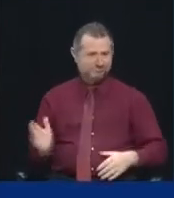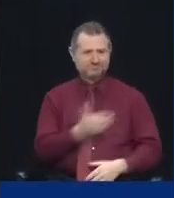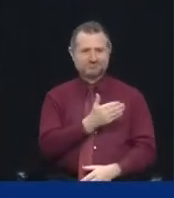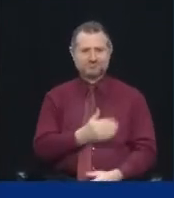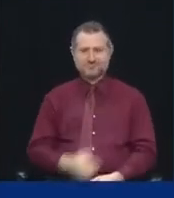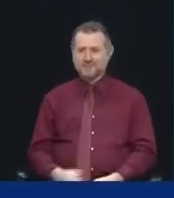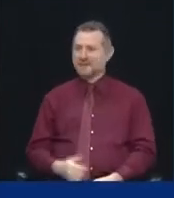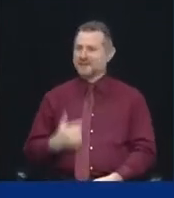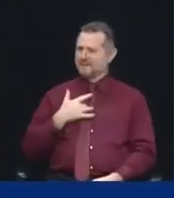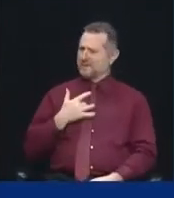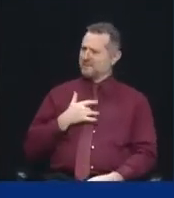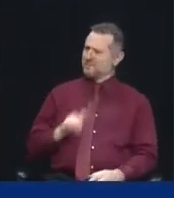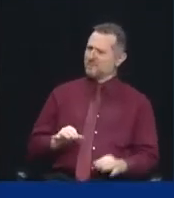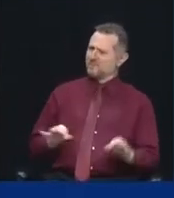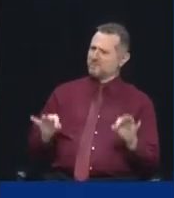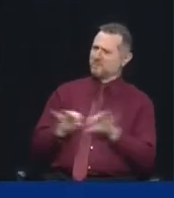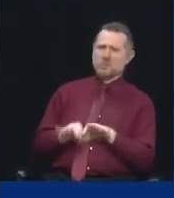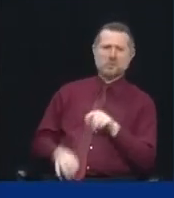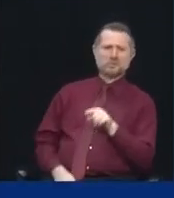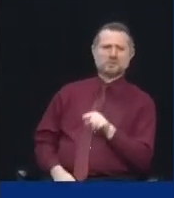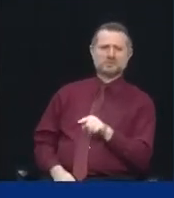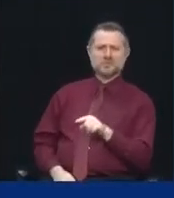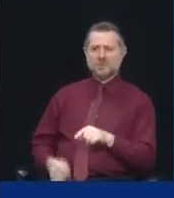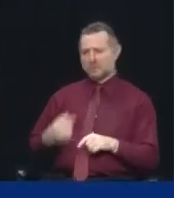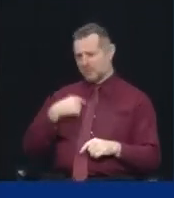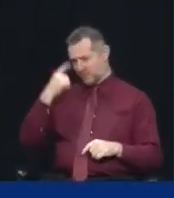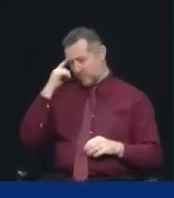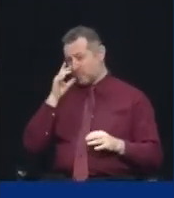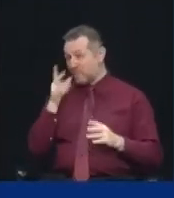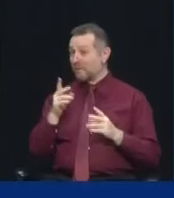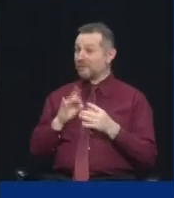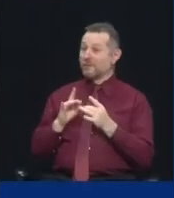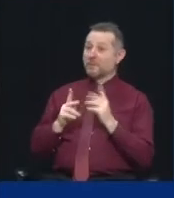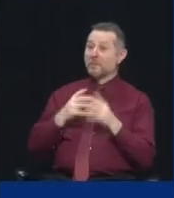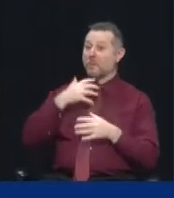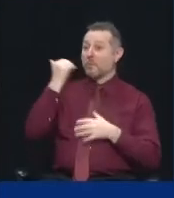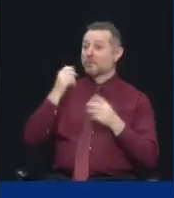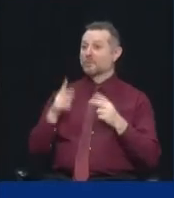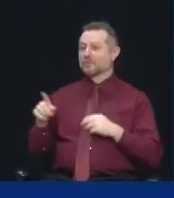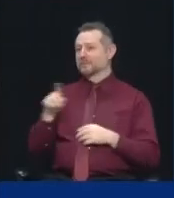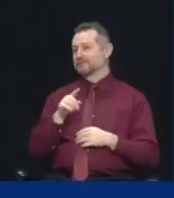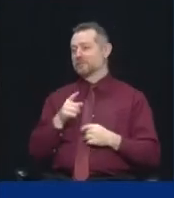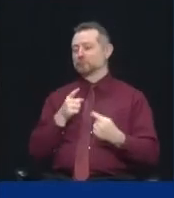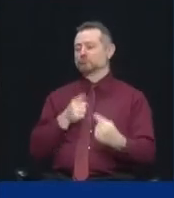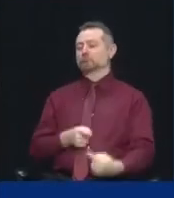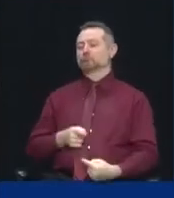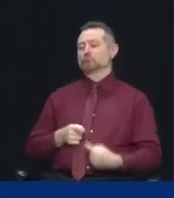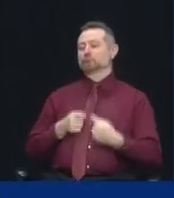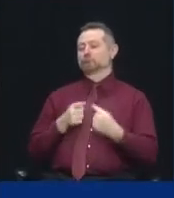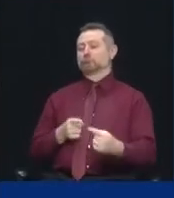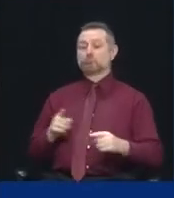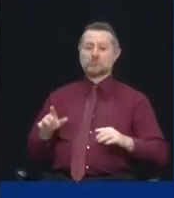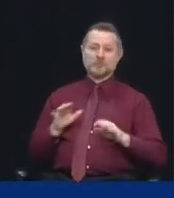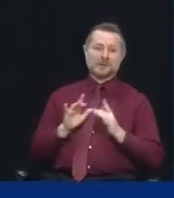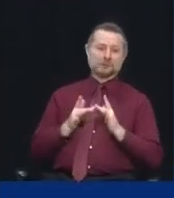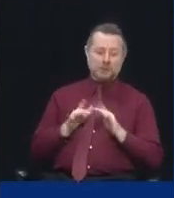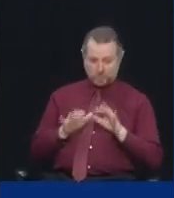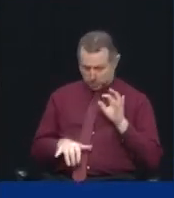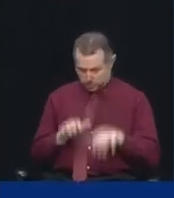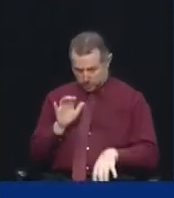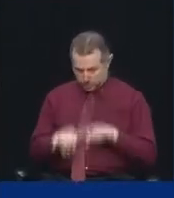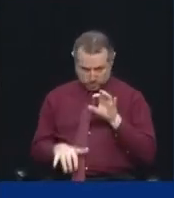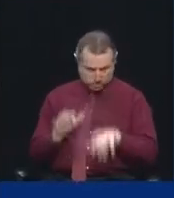way, because I've heard a lot of people, especially older people, who are not internet facile. I am